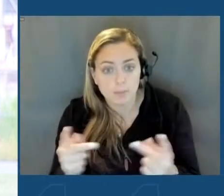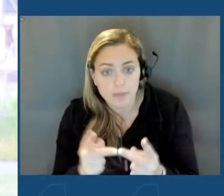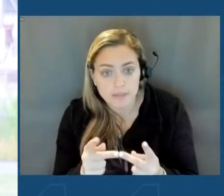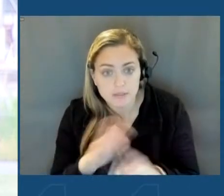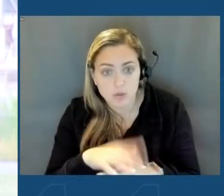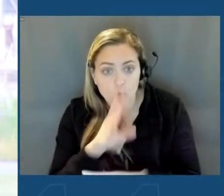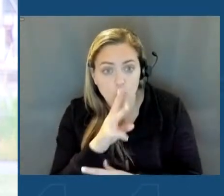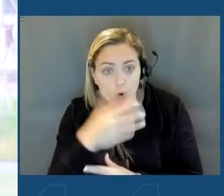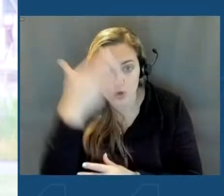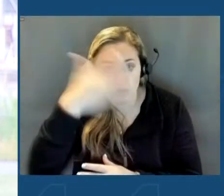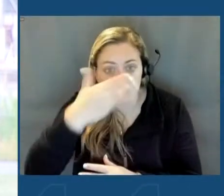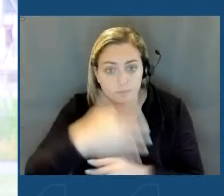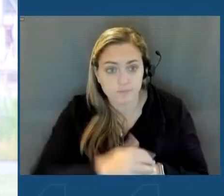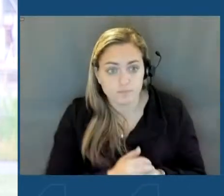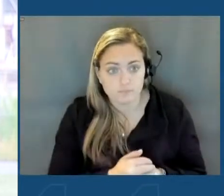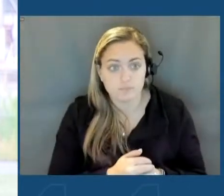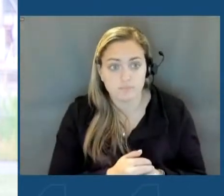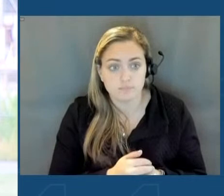water's edge,